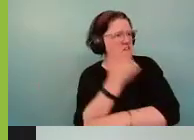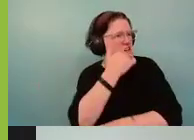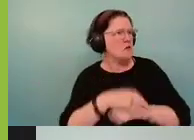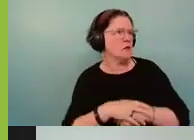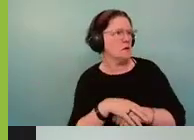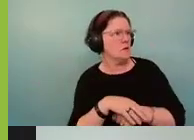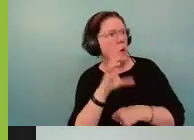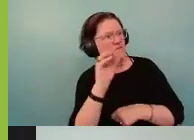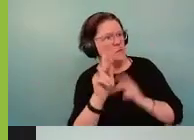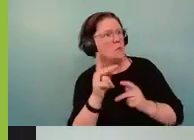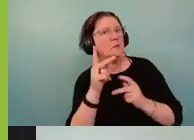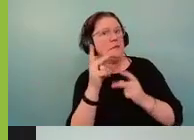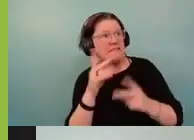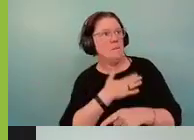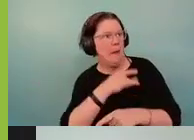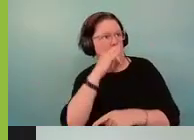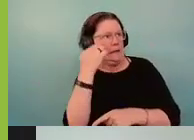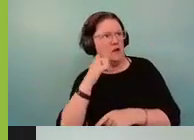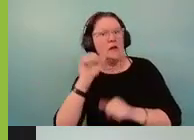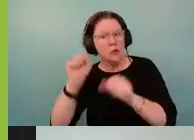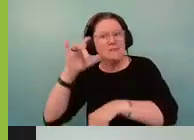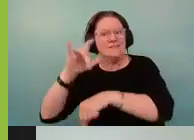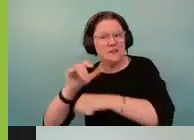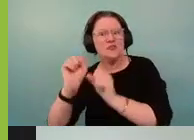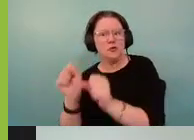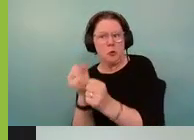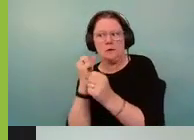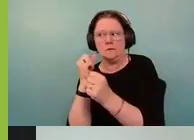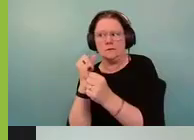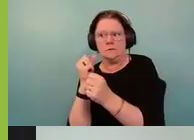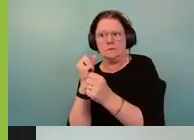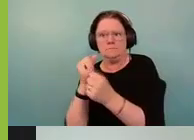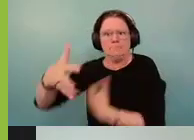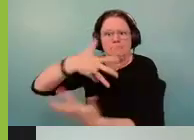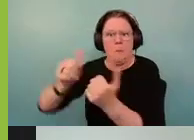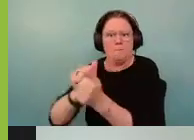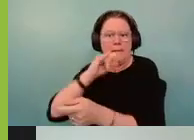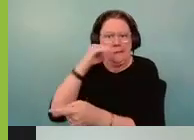to my kid in one day. And if you think about that, there's bound to be